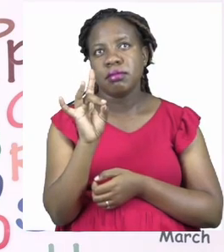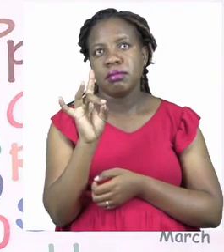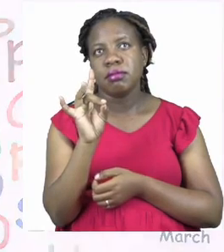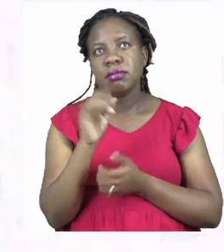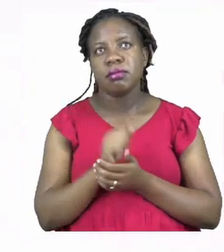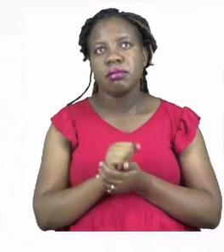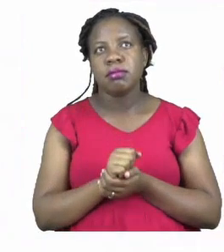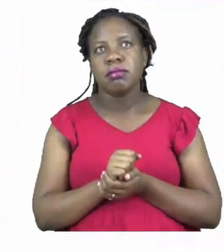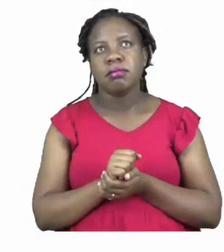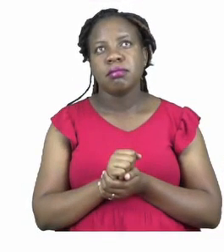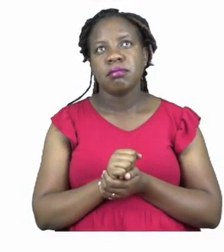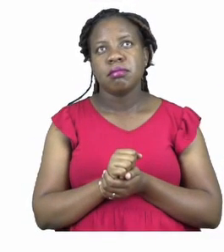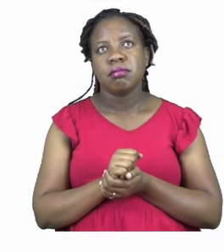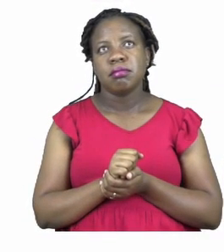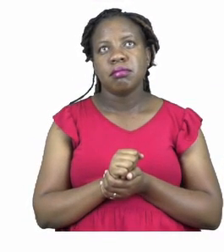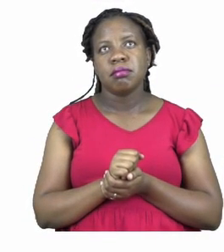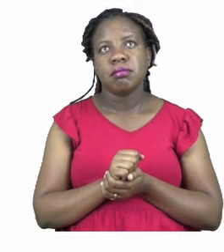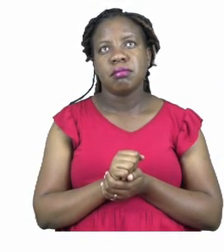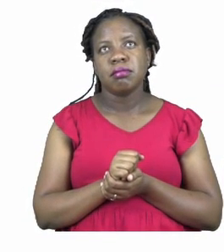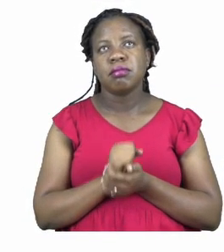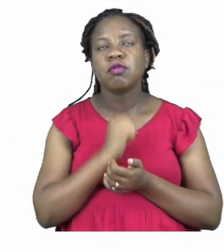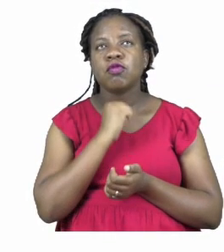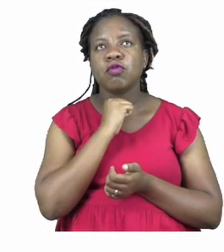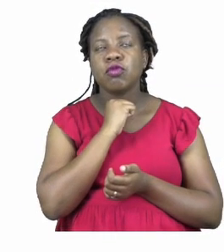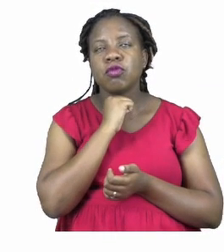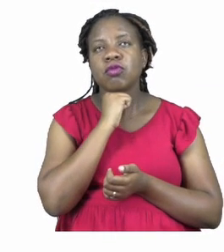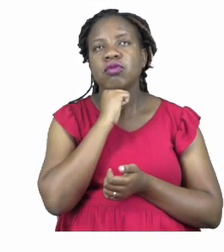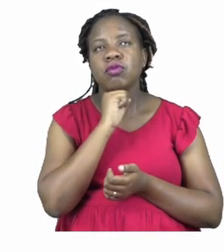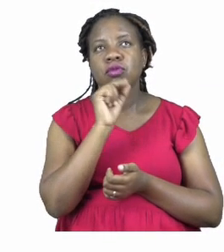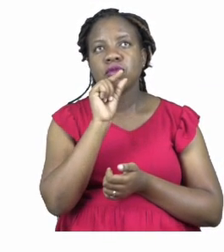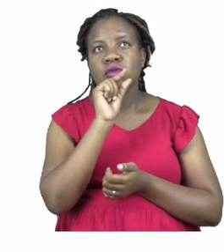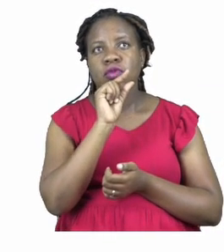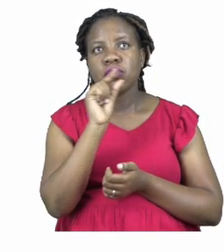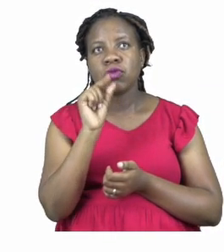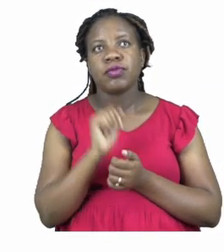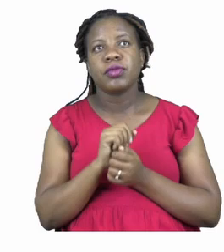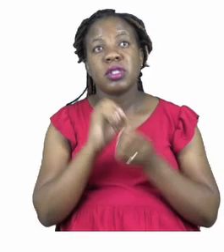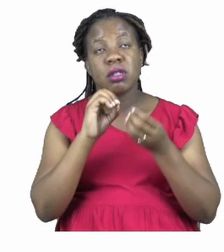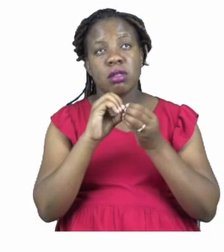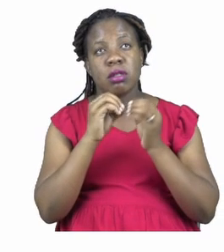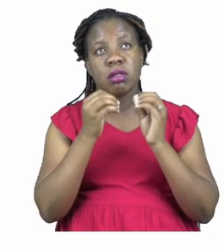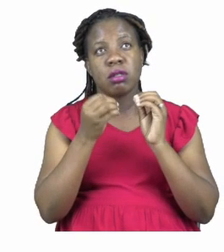our diagraphs. Today's sound is...